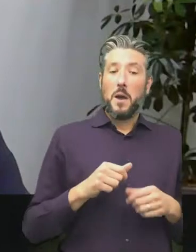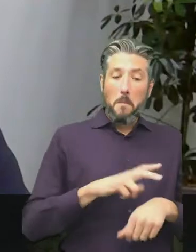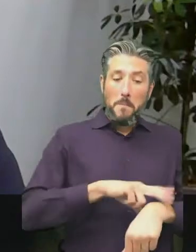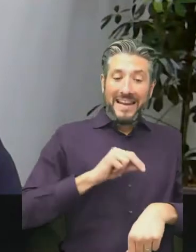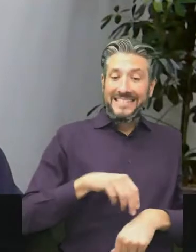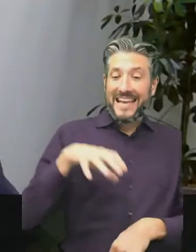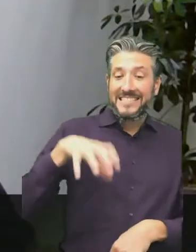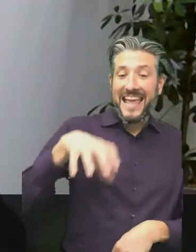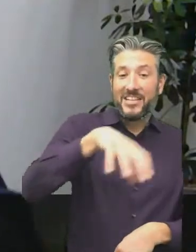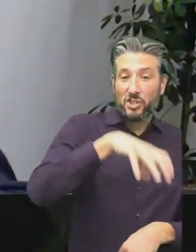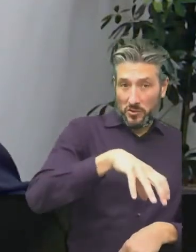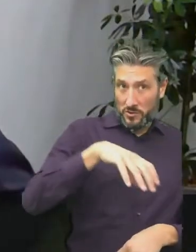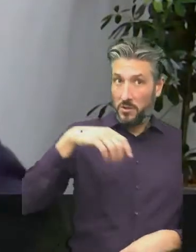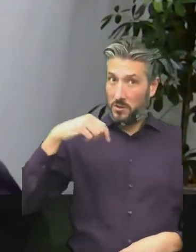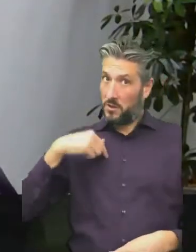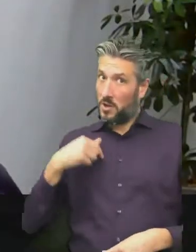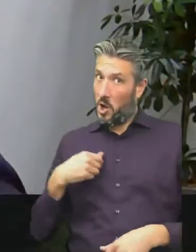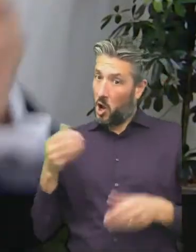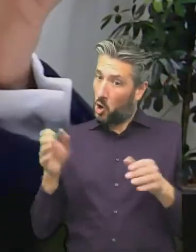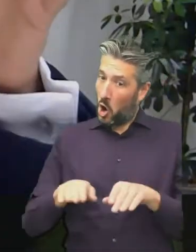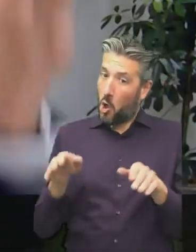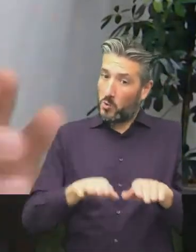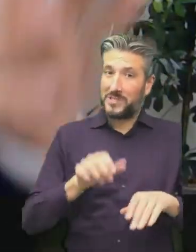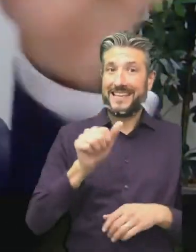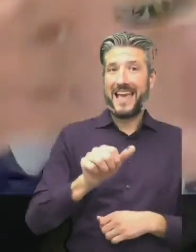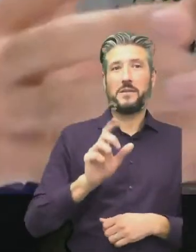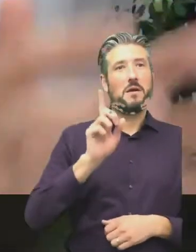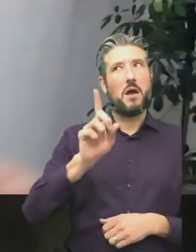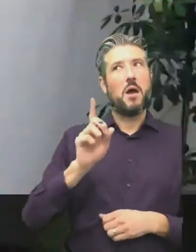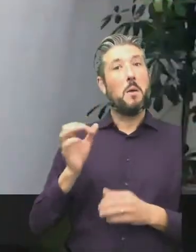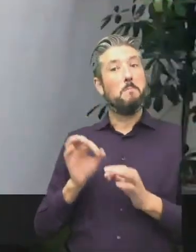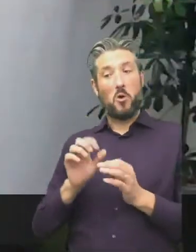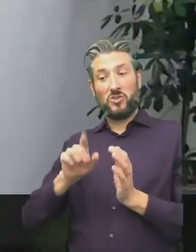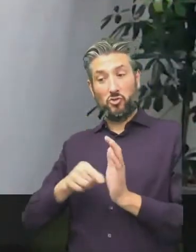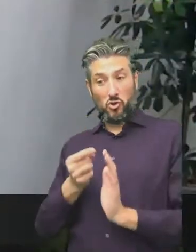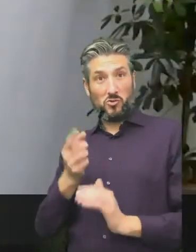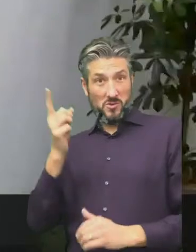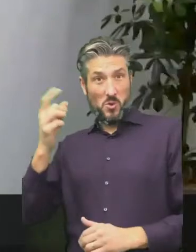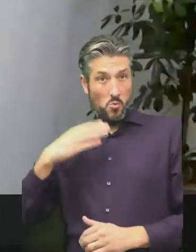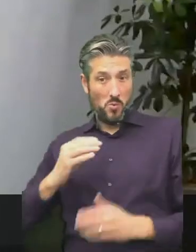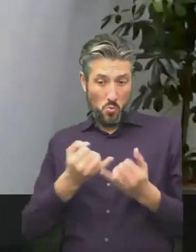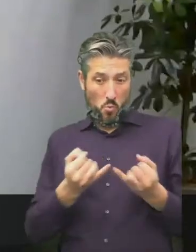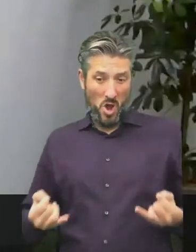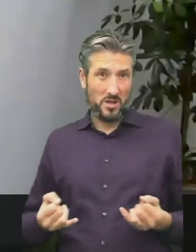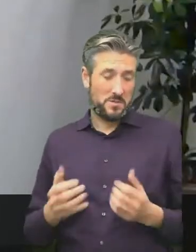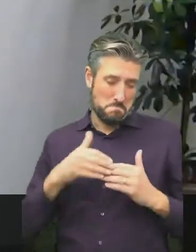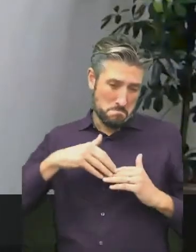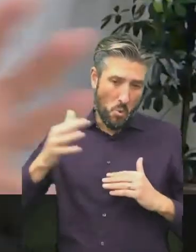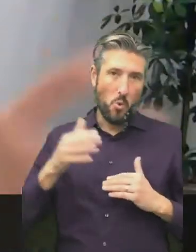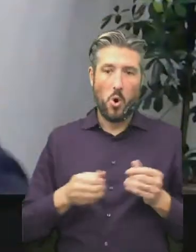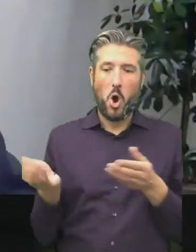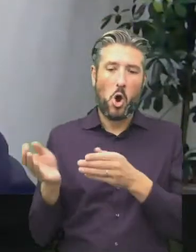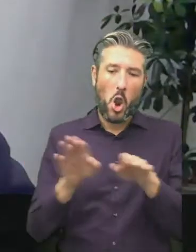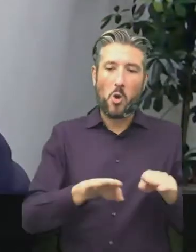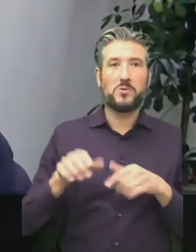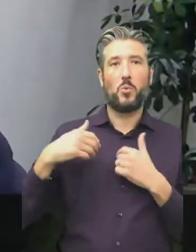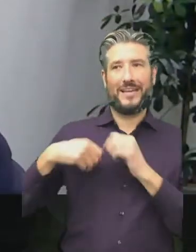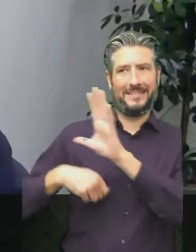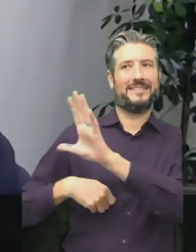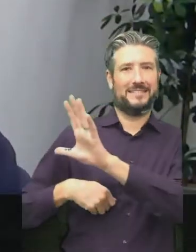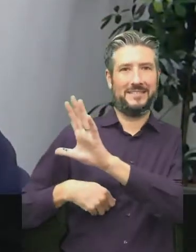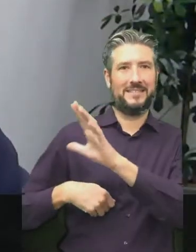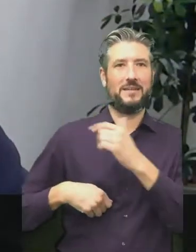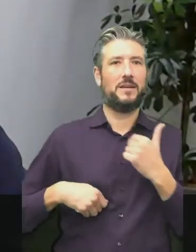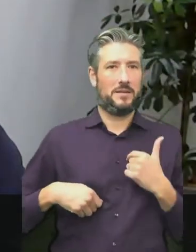Boris Johnson, was because the choice is to pay for bricks and mortar or police officers, and I'm choosing police officers rather than bricks and